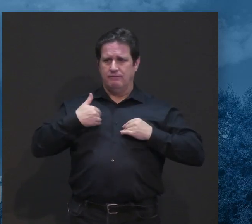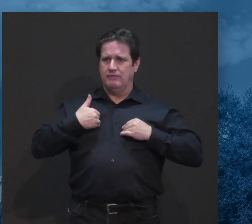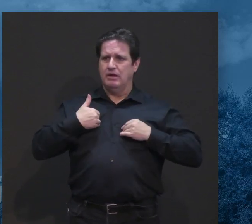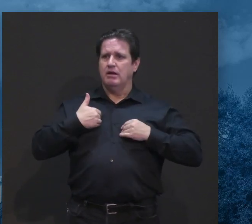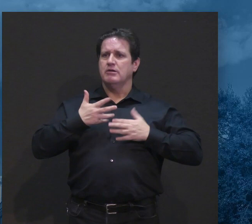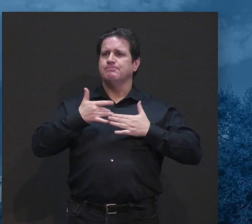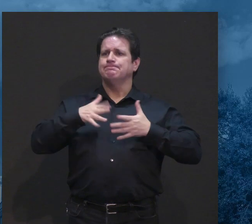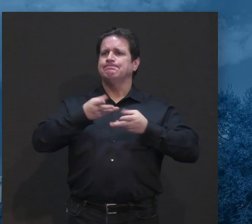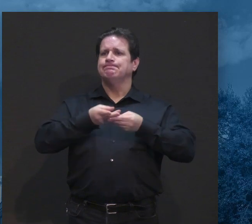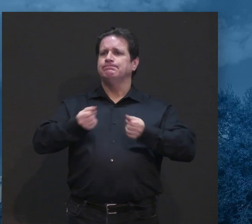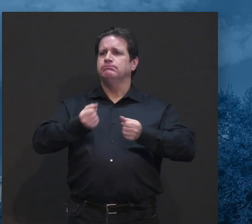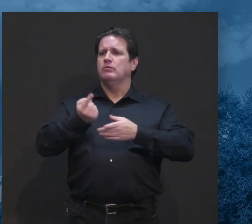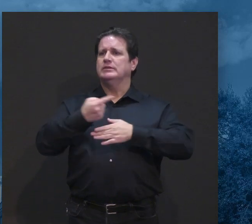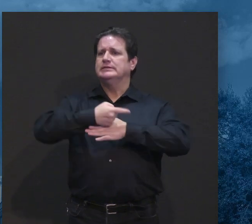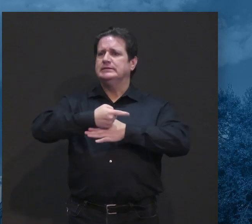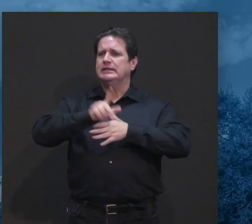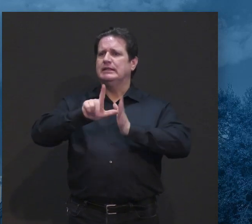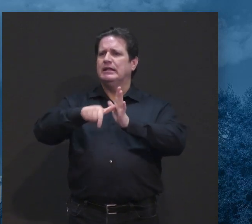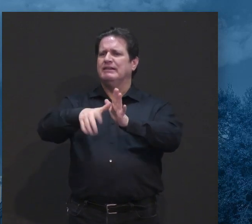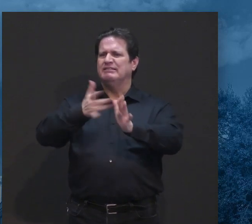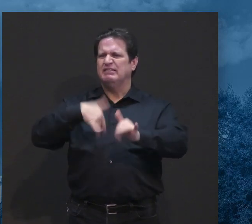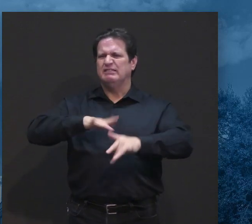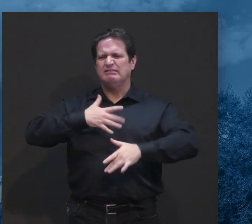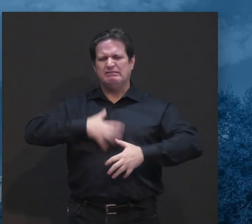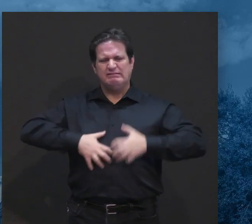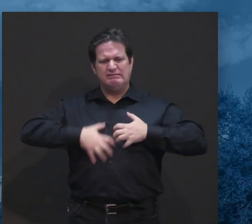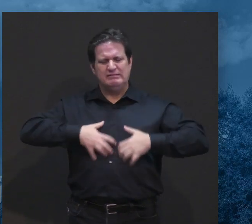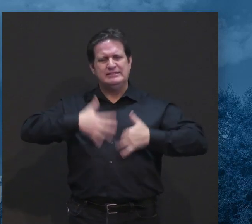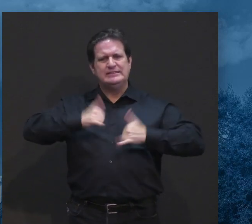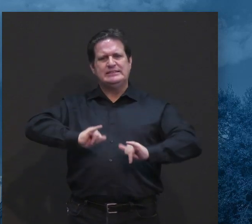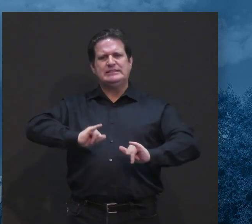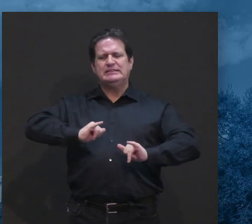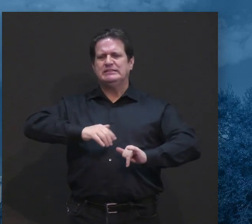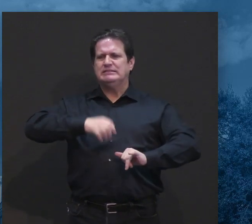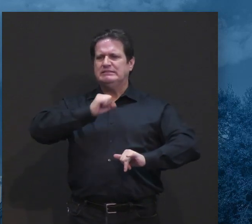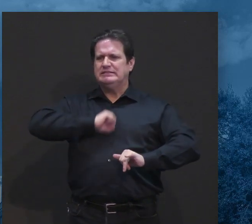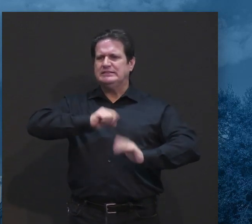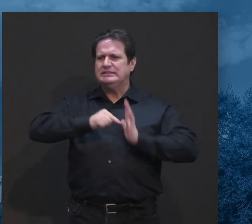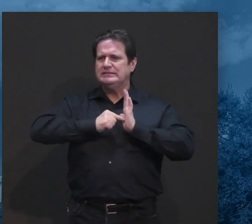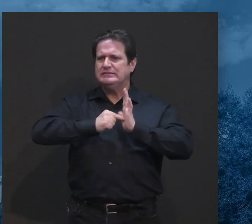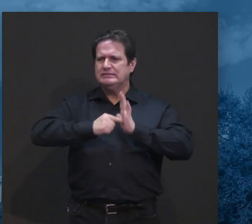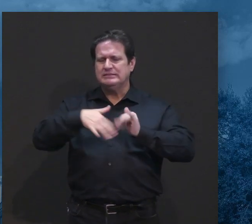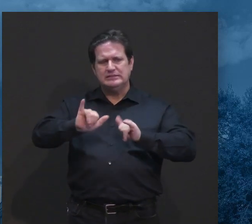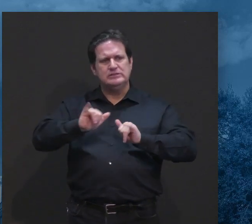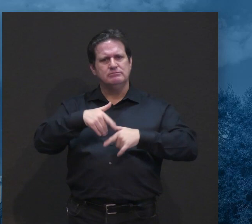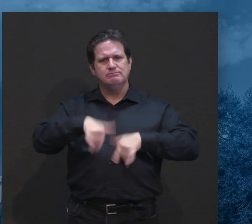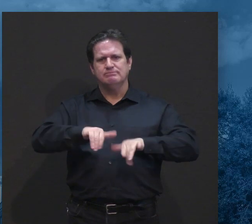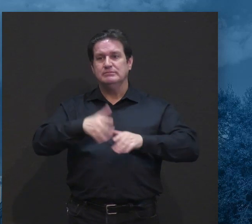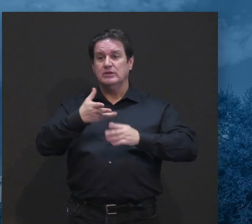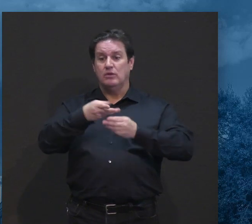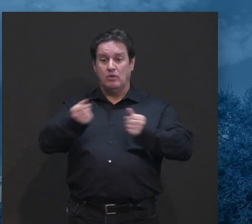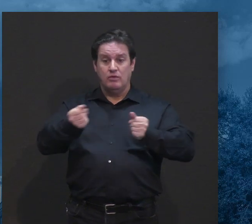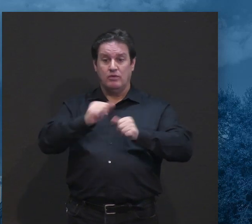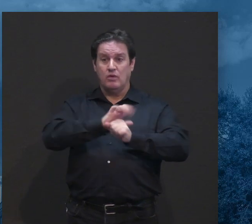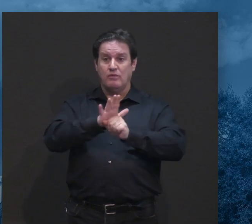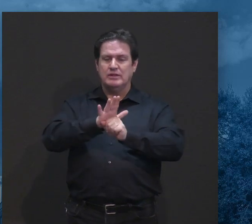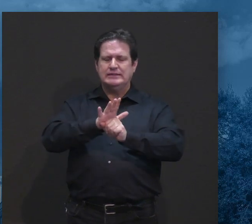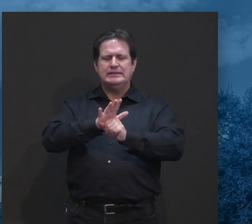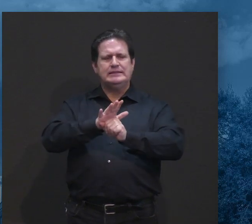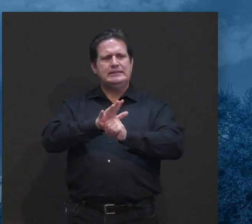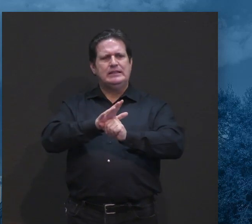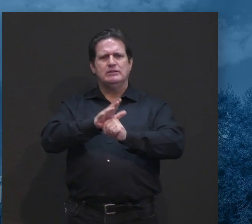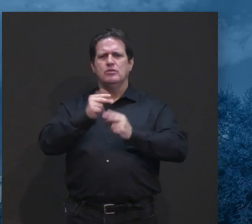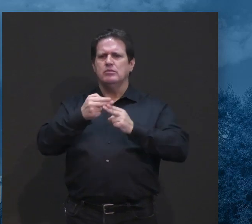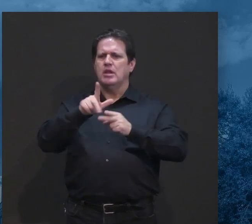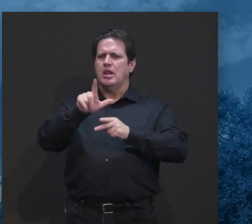and in the New York Times. What has the state seen so far regarding those who show symptoms post-COVID? Yeah, so we do